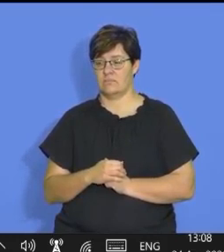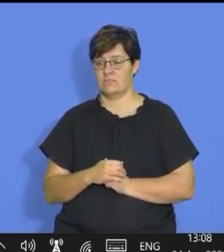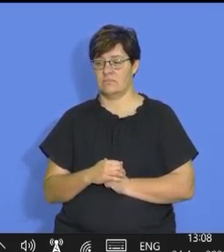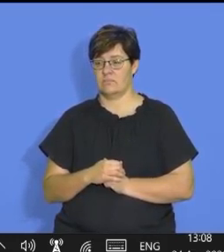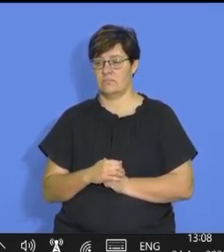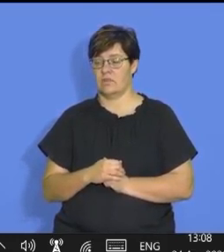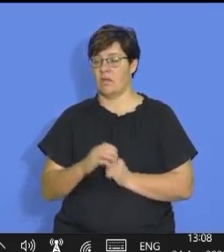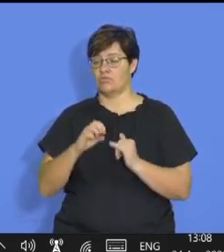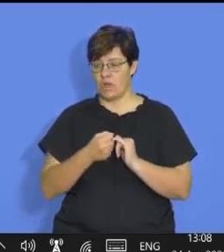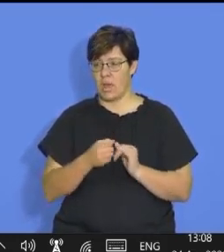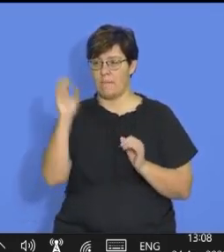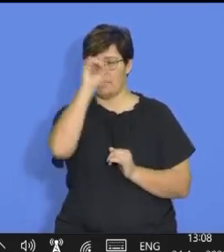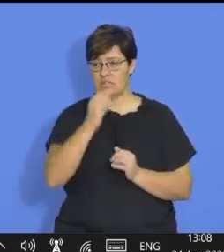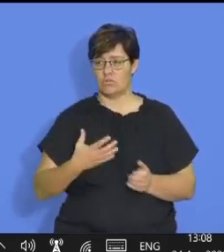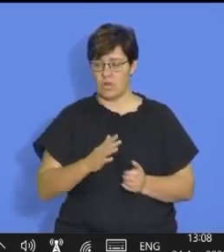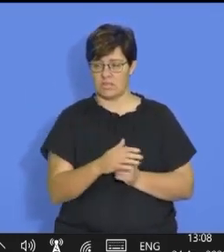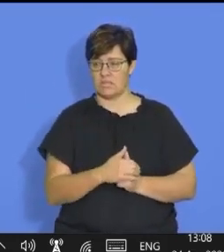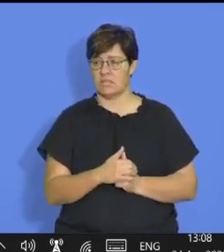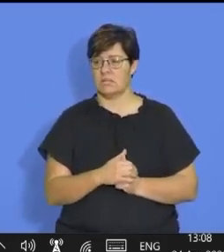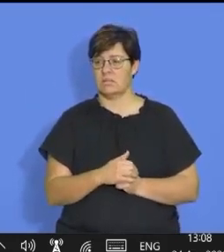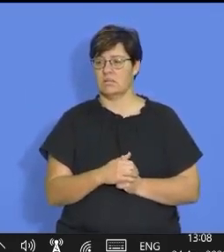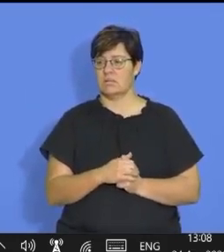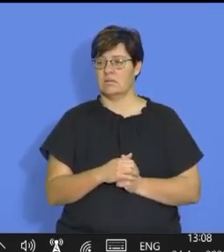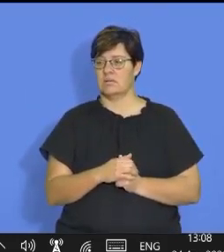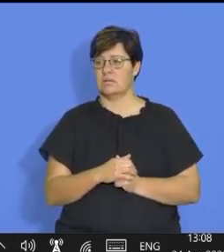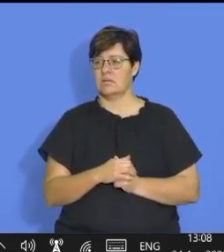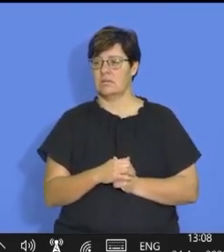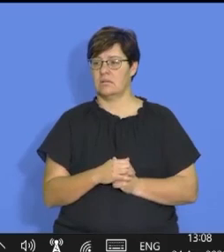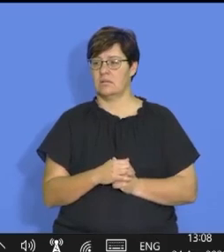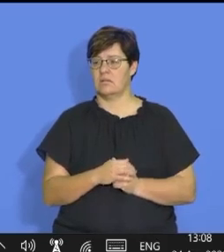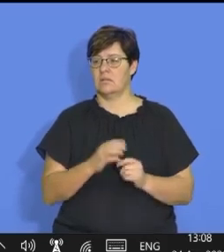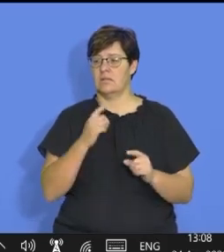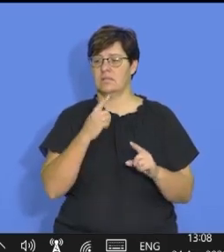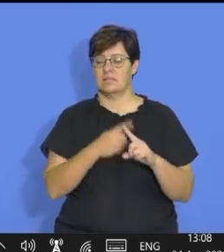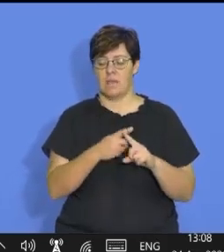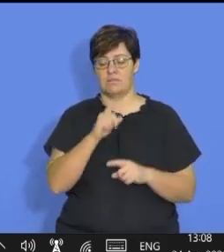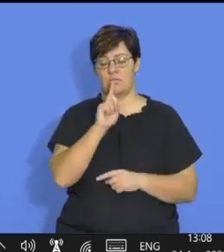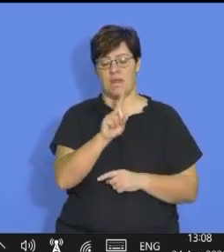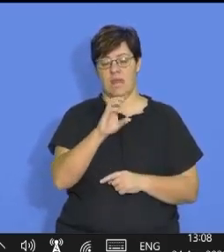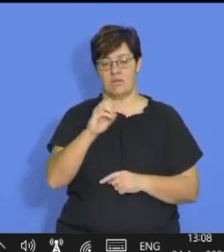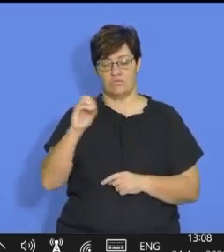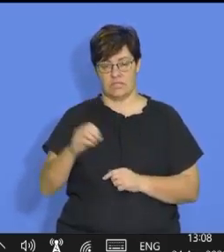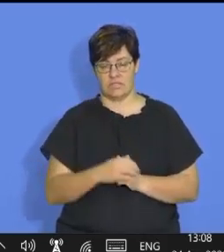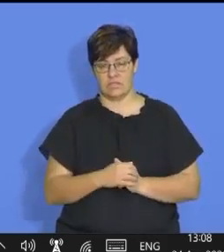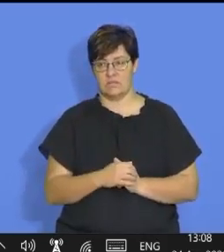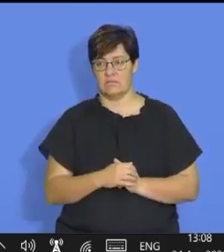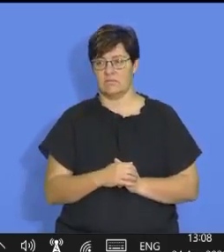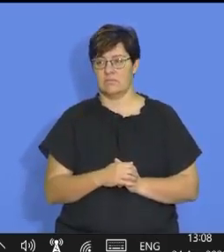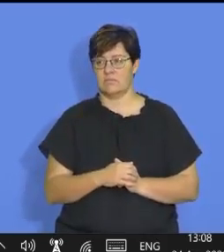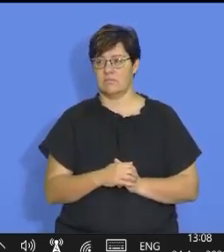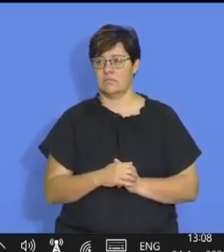1,220,000, right? Remember, I'm trying to get a percentage. Okay, and let's just multiply that